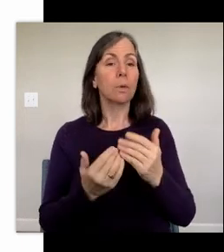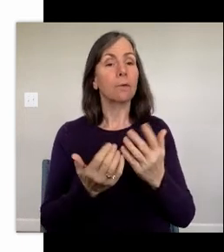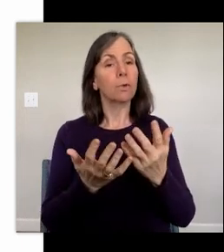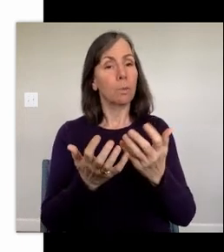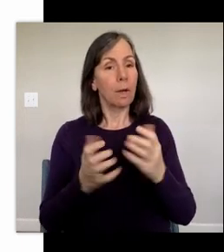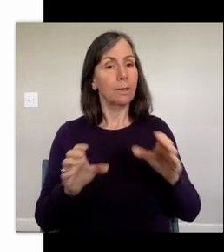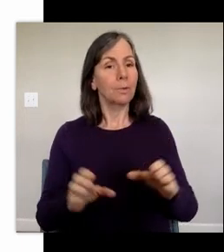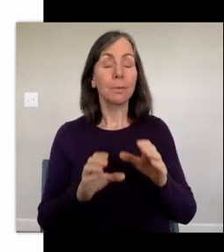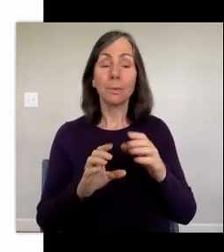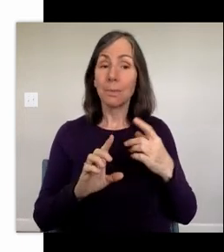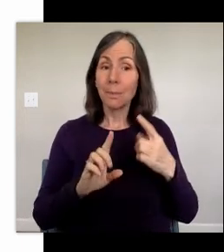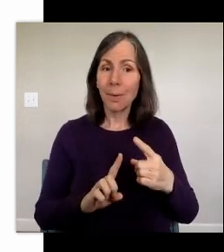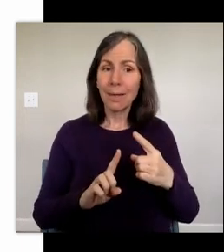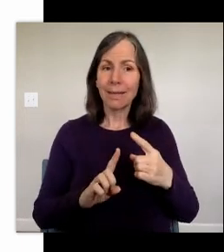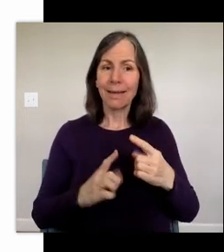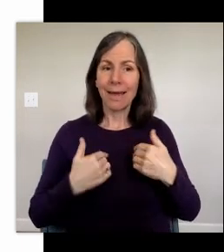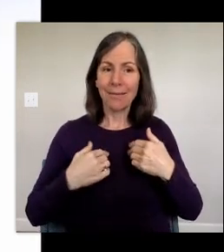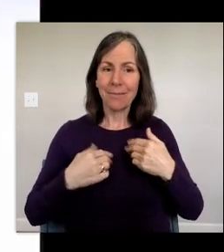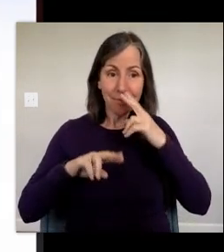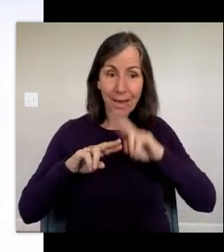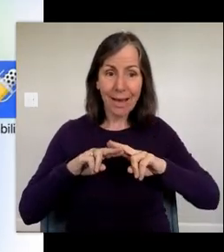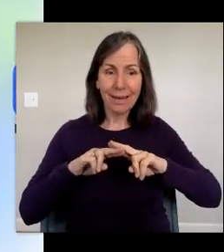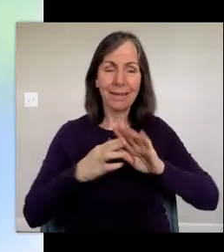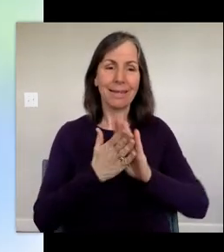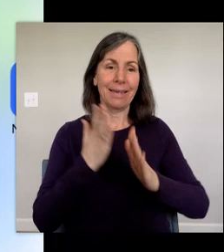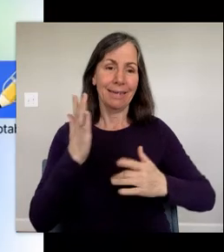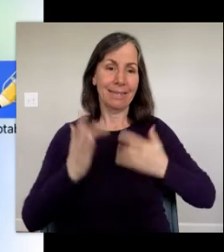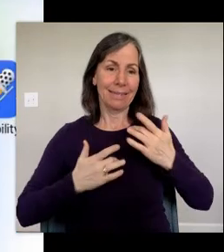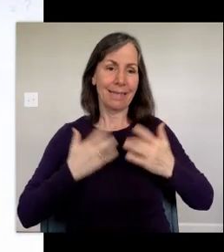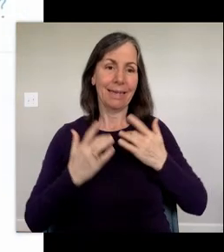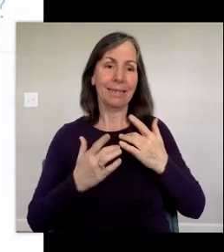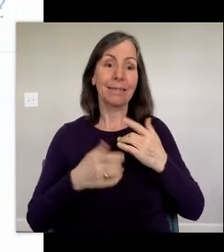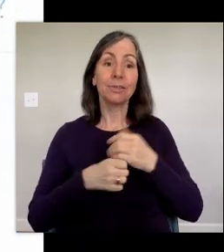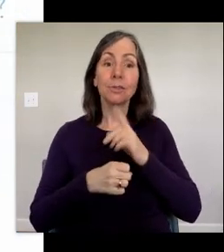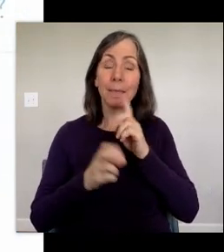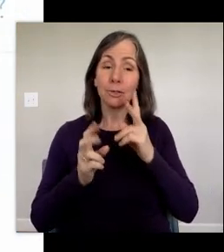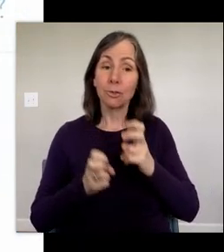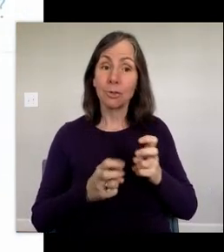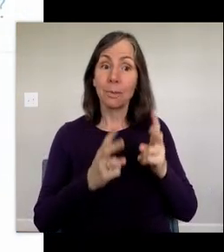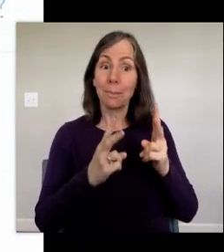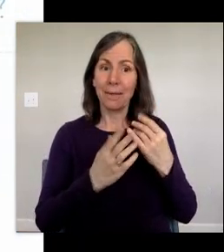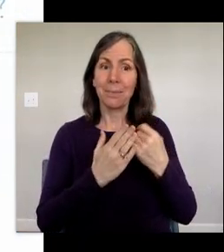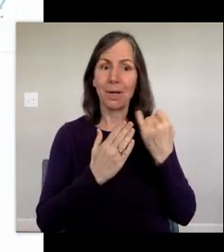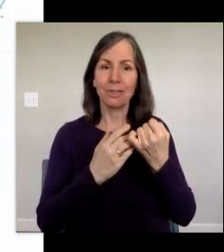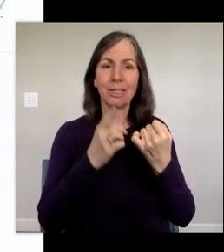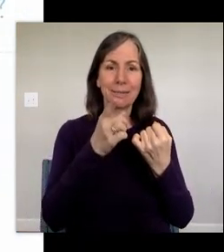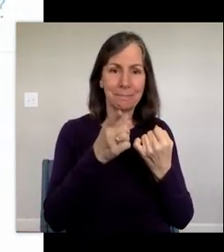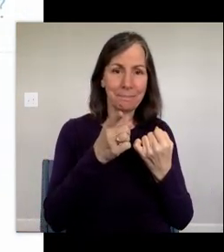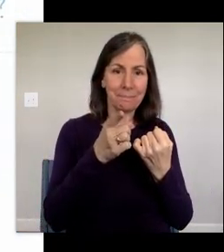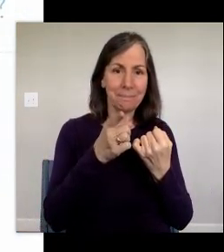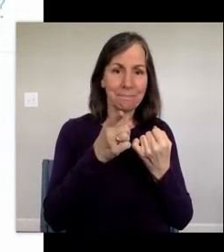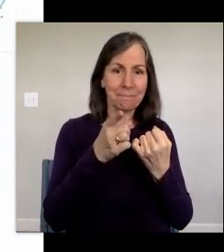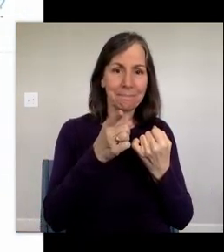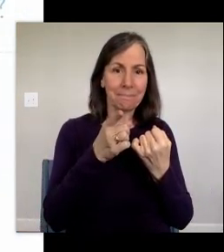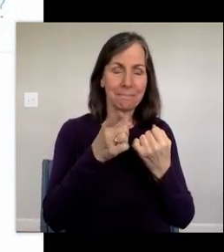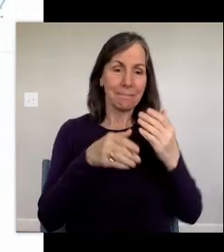fun and get excited. Just make sure you submit your project to this end of